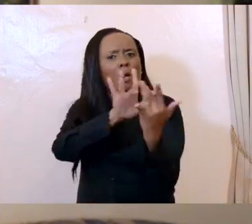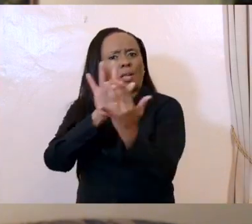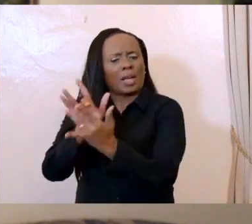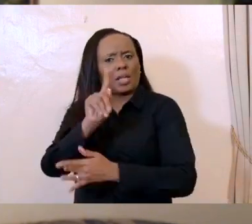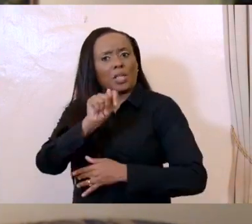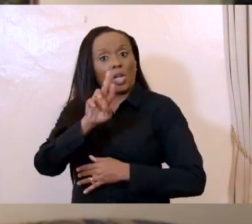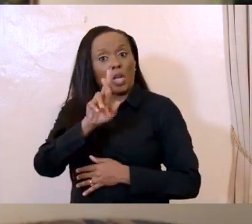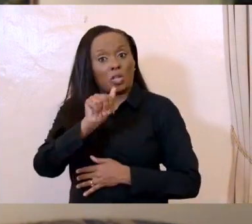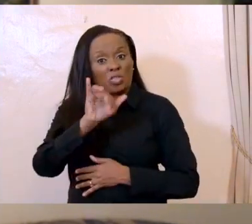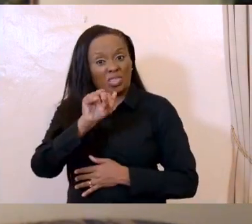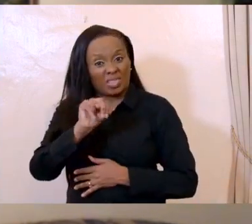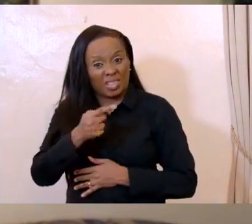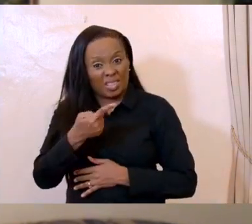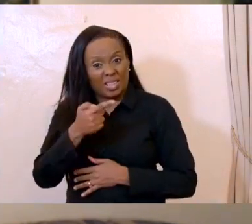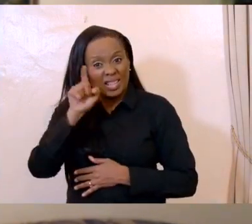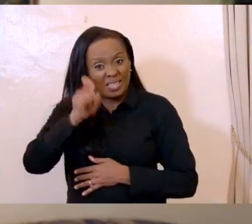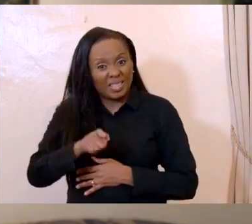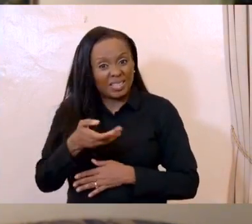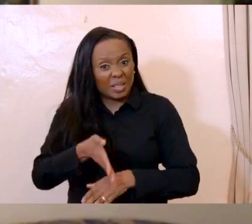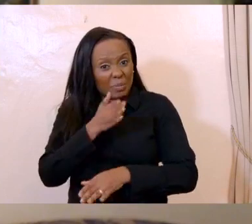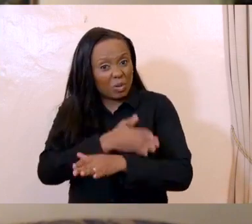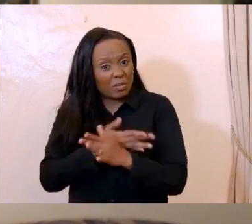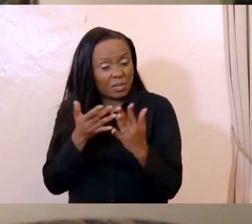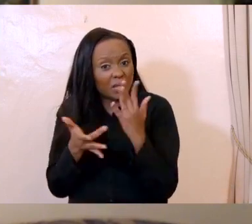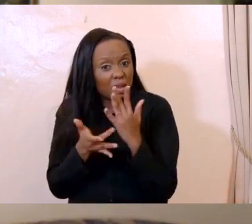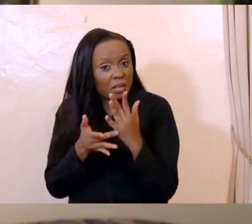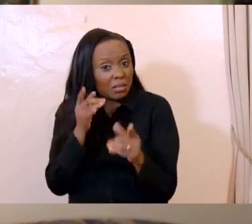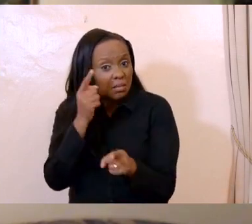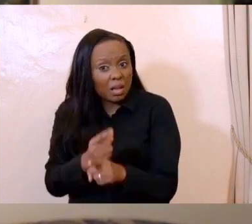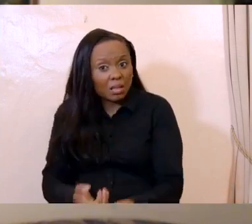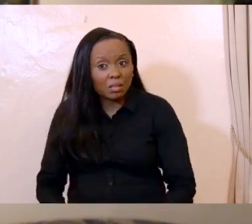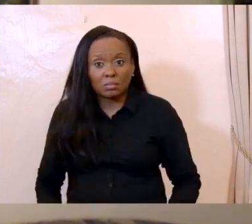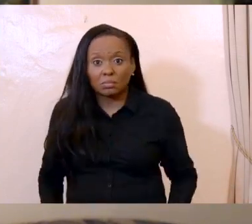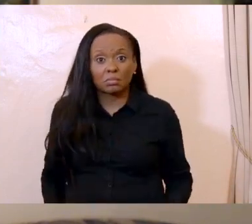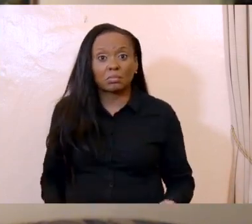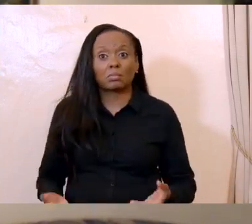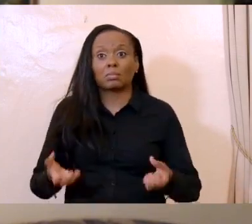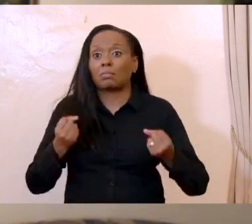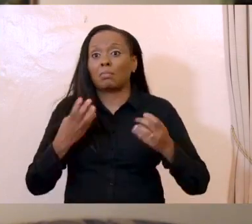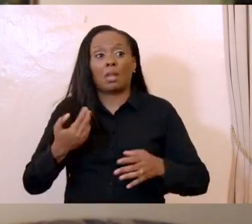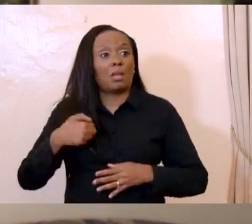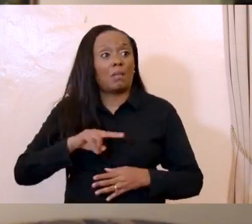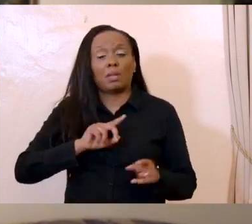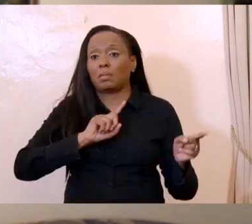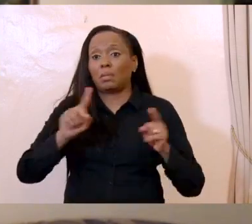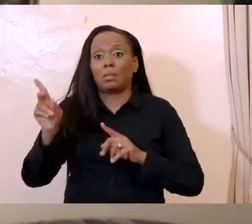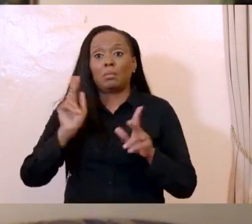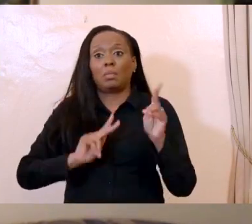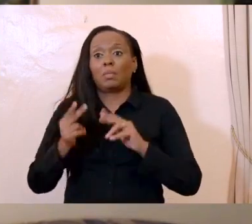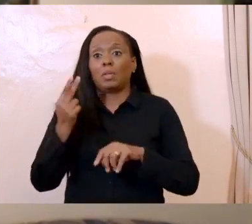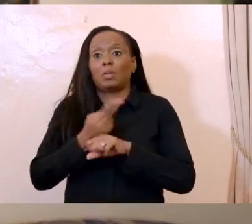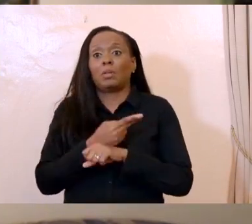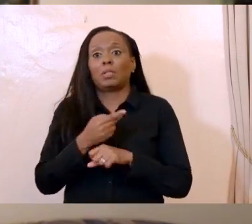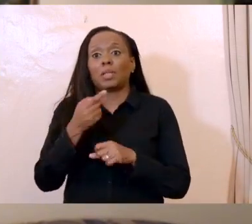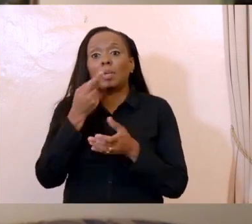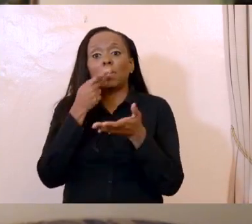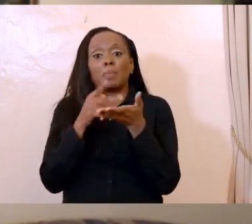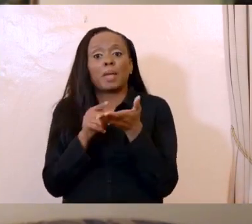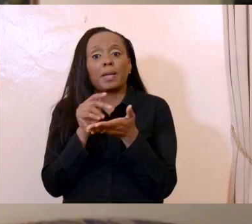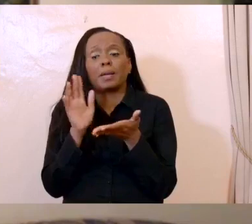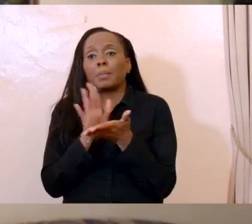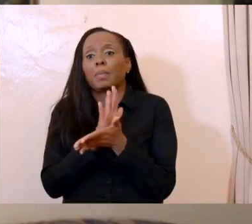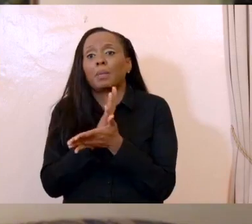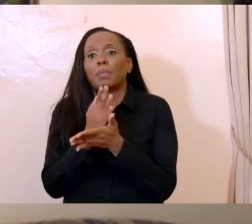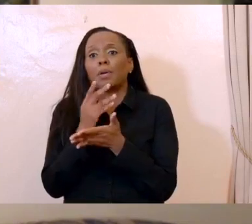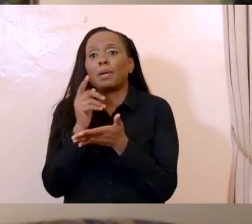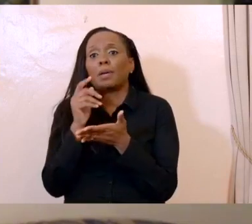improve the technology that you're using? People point out that we are still, and many of us go places, people are still using pen and paper to take your name and your